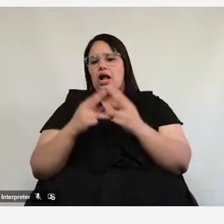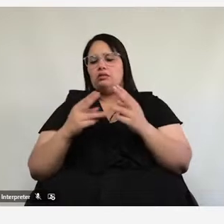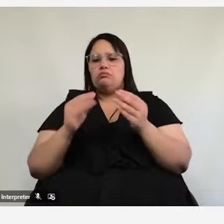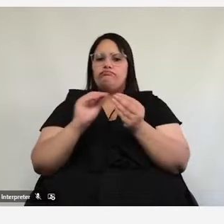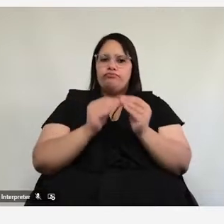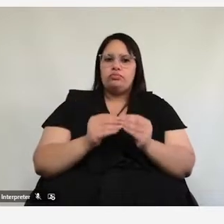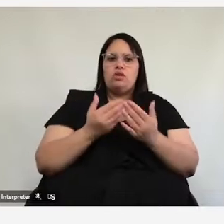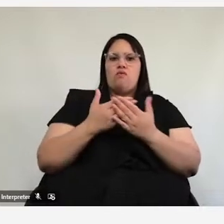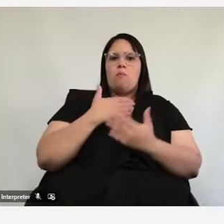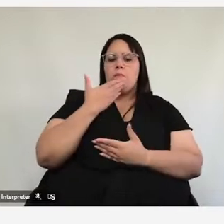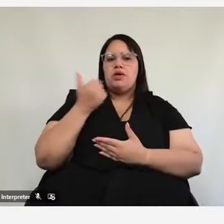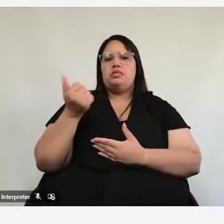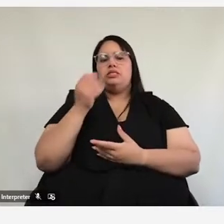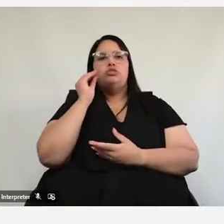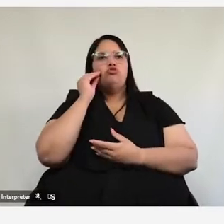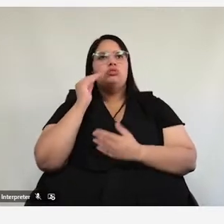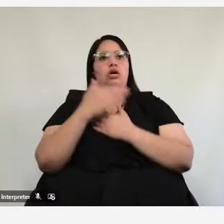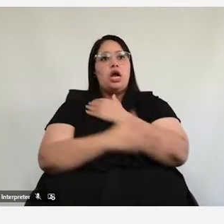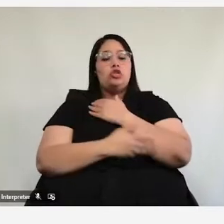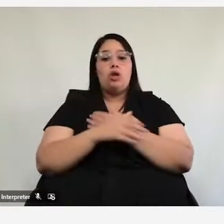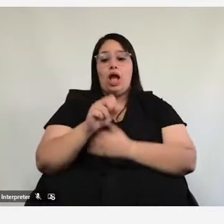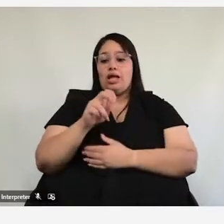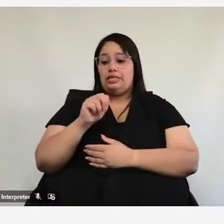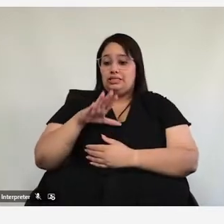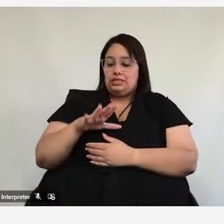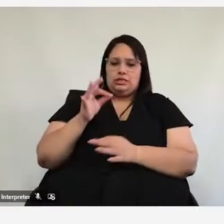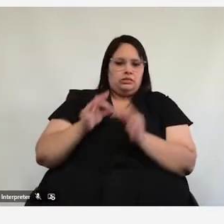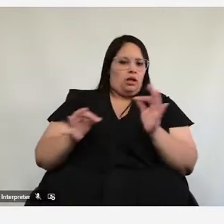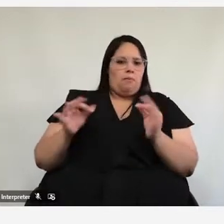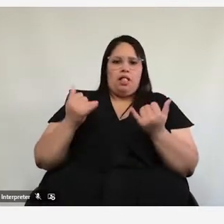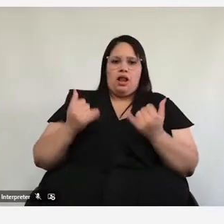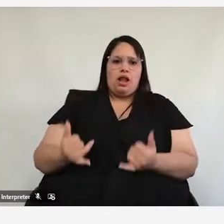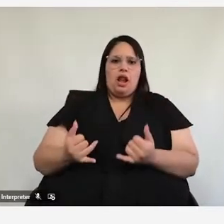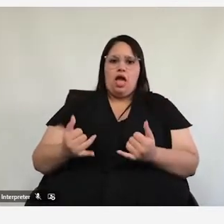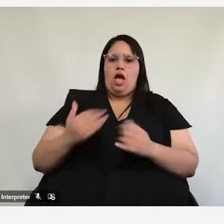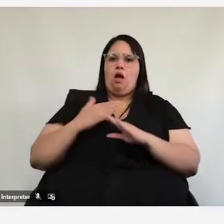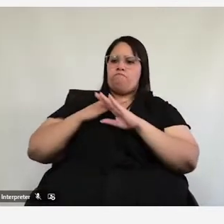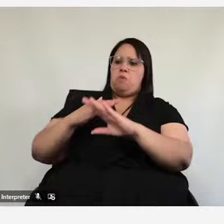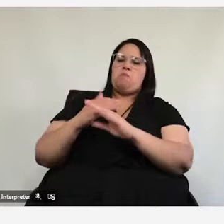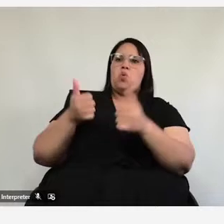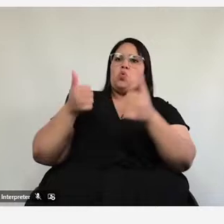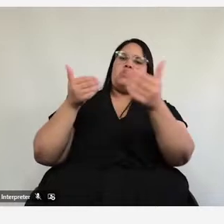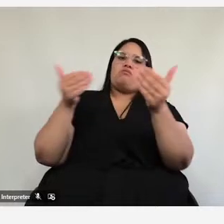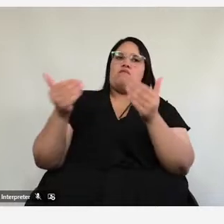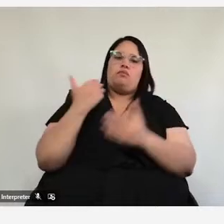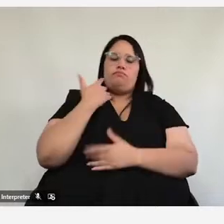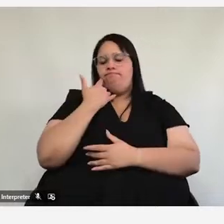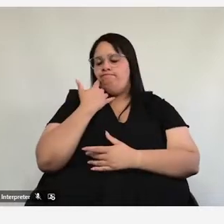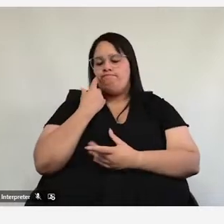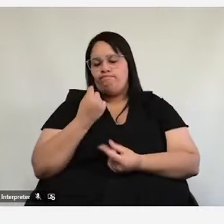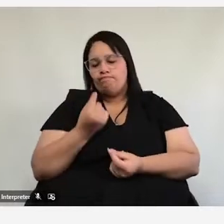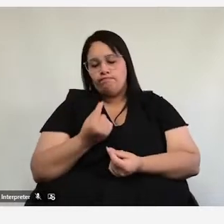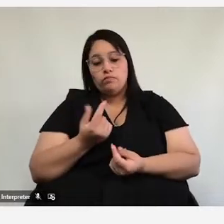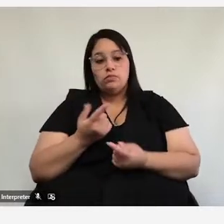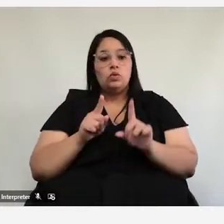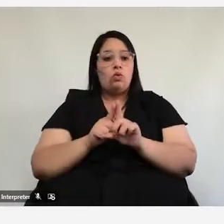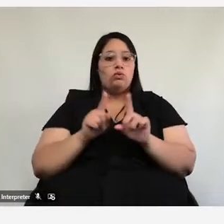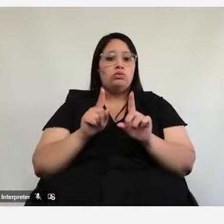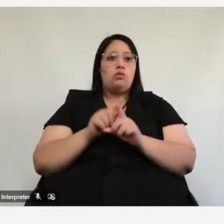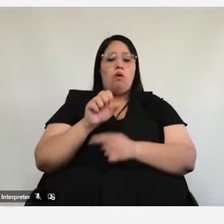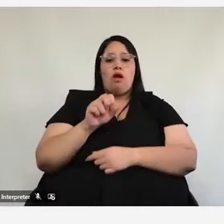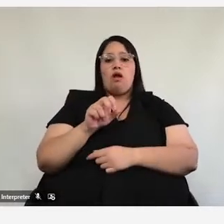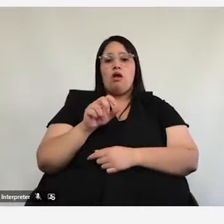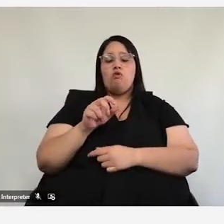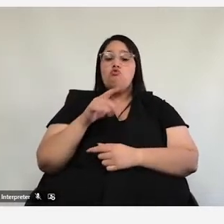of the country. The ANC is simply allergic to good governance. Speaker, the thing that really pains